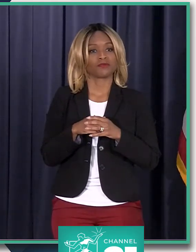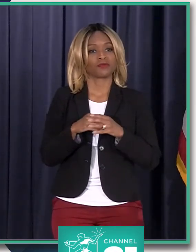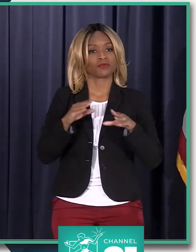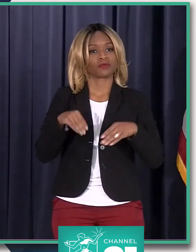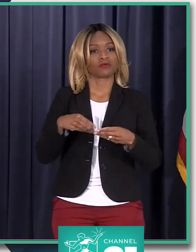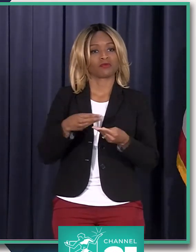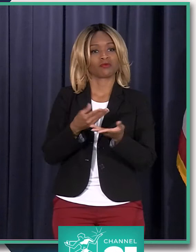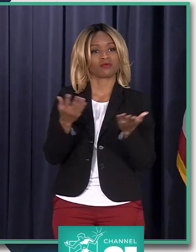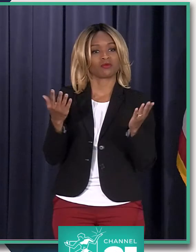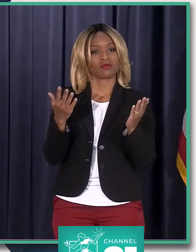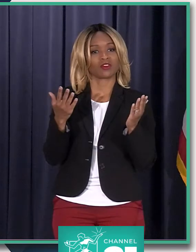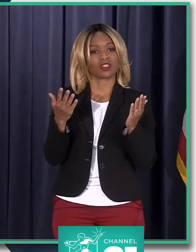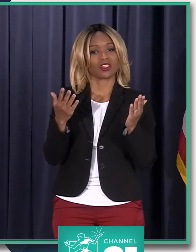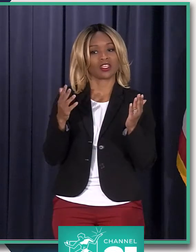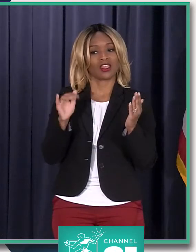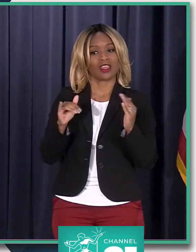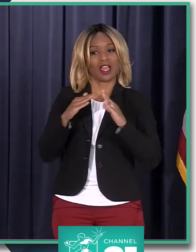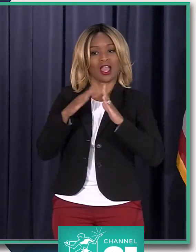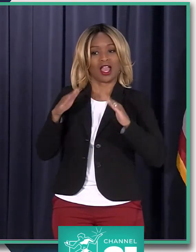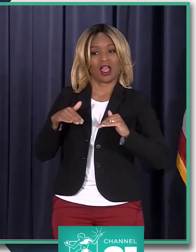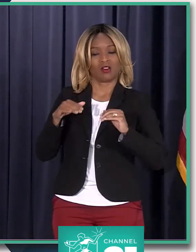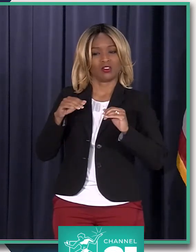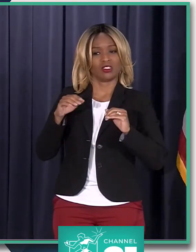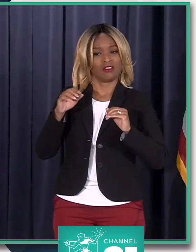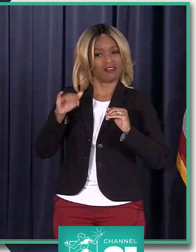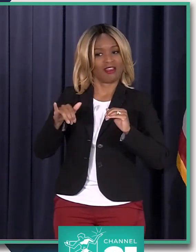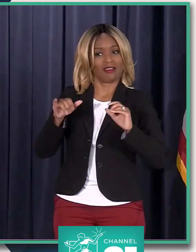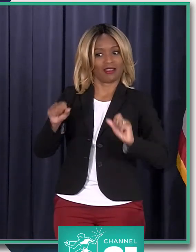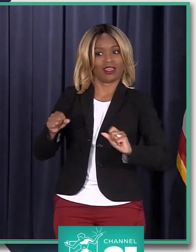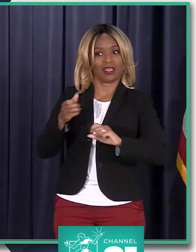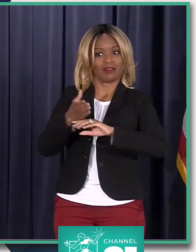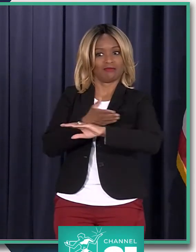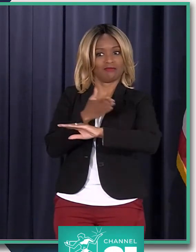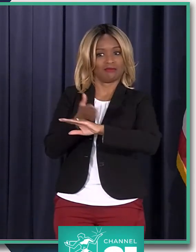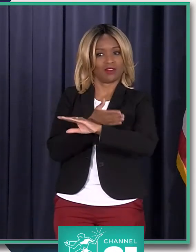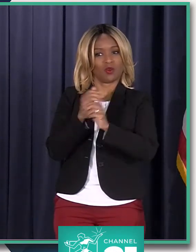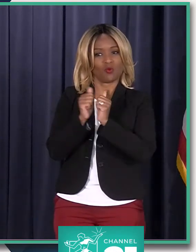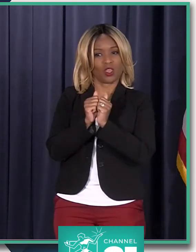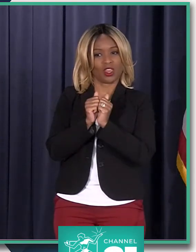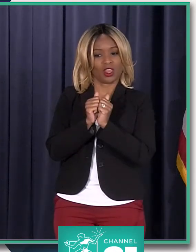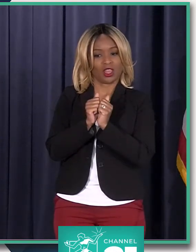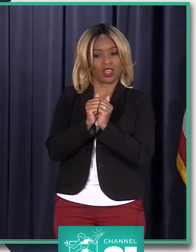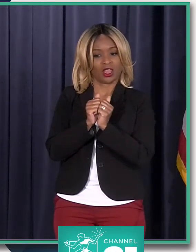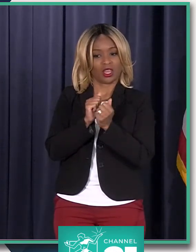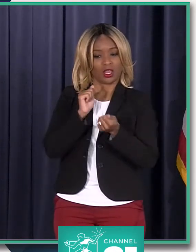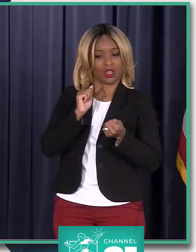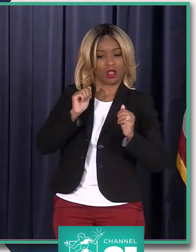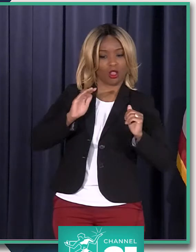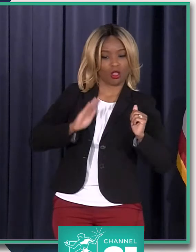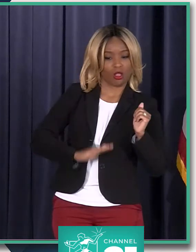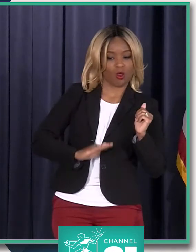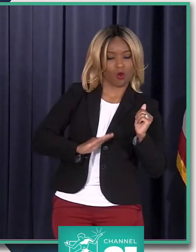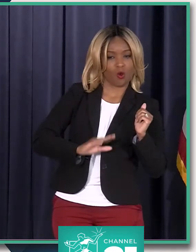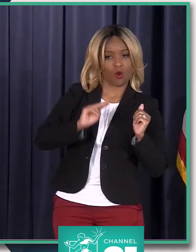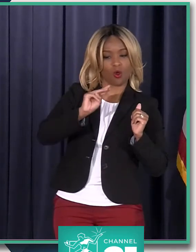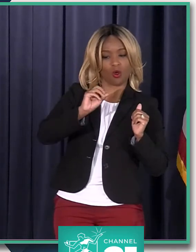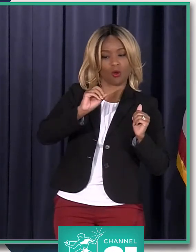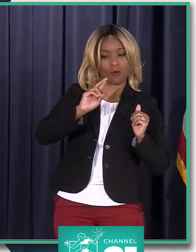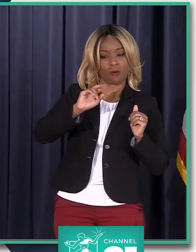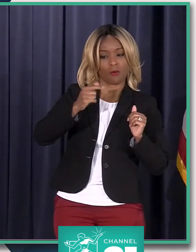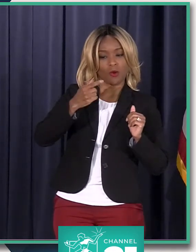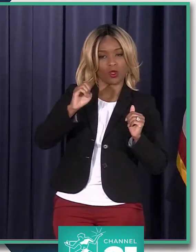providing a preserved house that can be rehabilitated with a small mortgage is one of the most cost-effective ways to